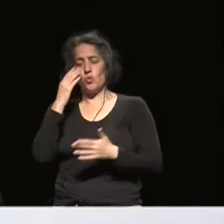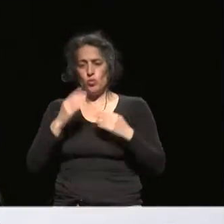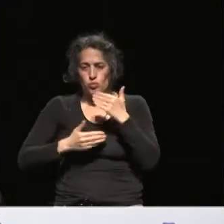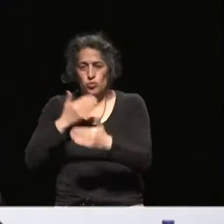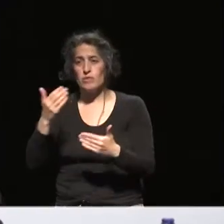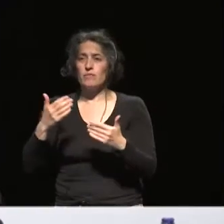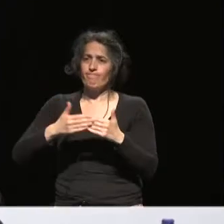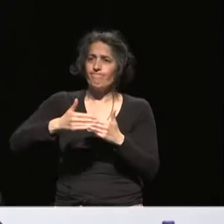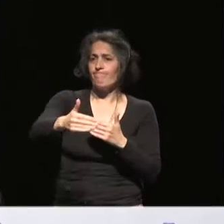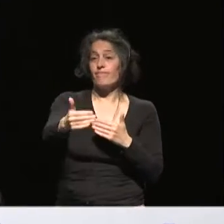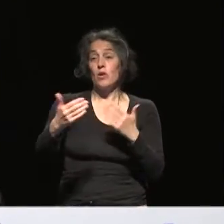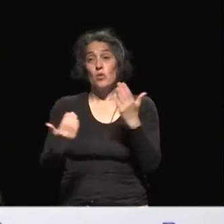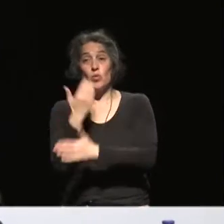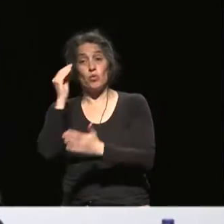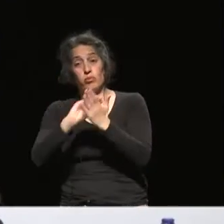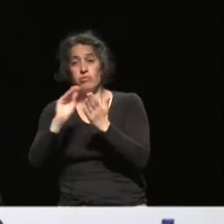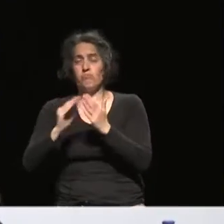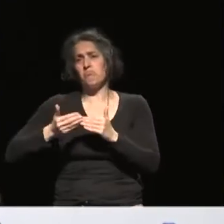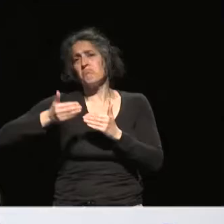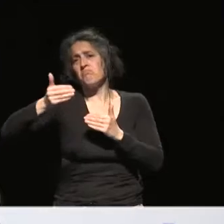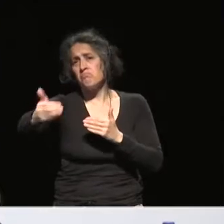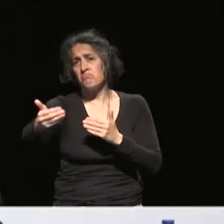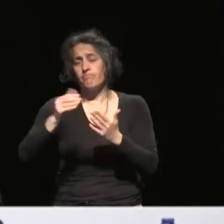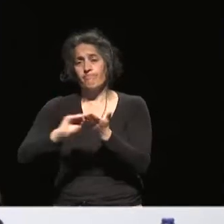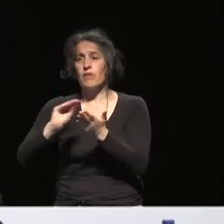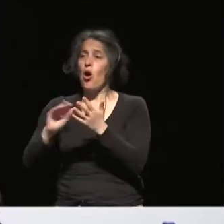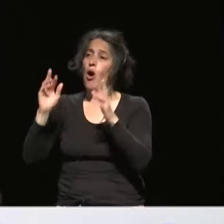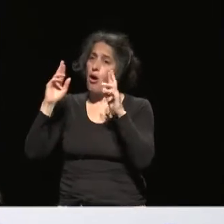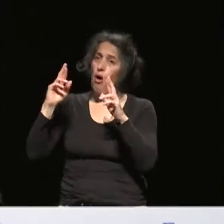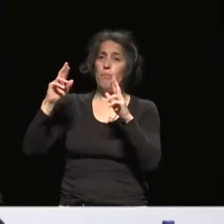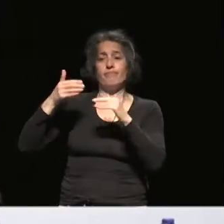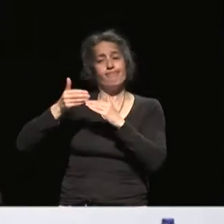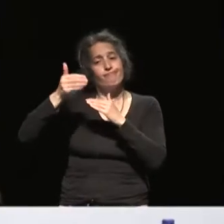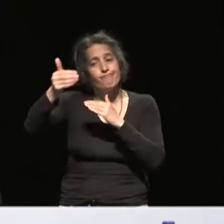the near future, will give them the better answer that they want. Thank you. Thank you.